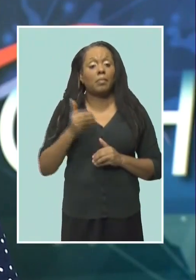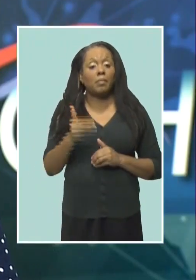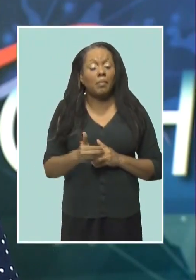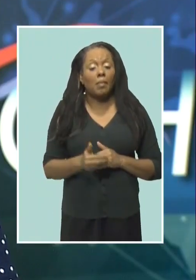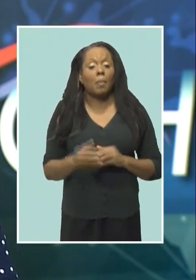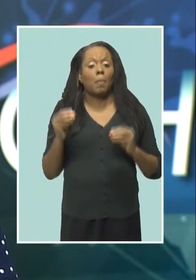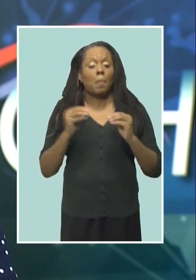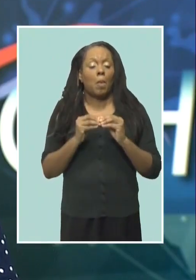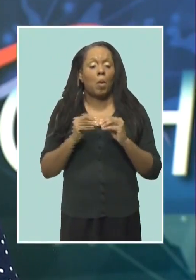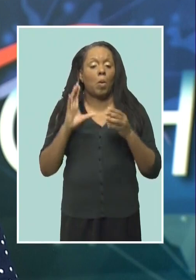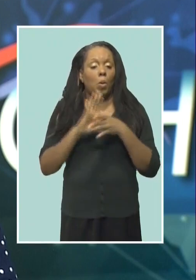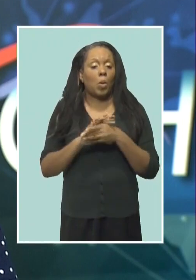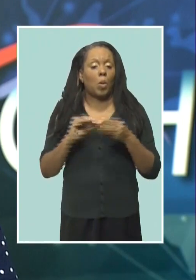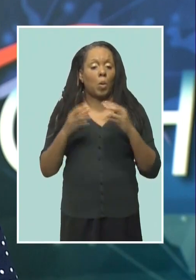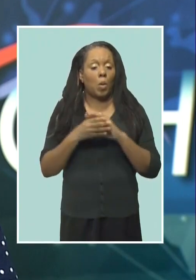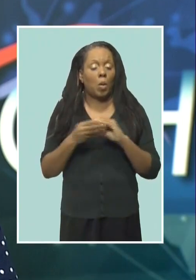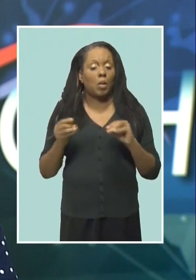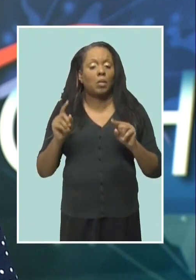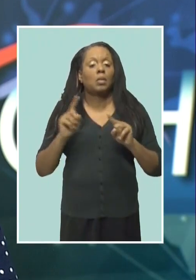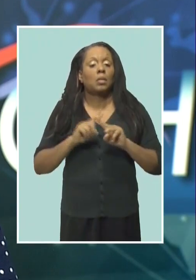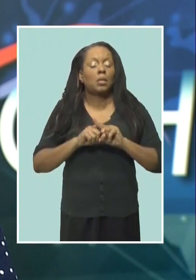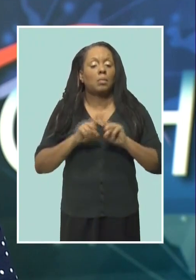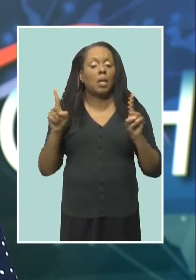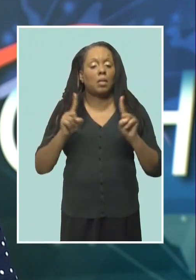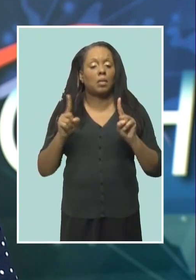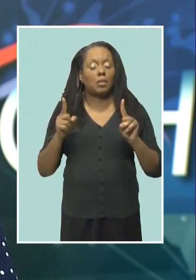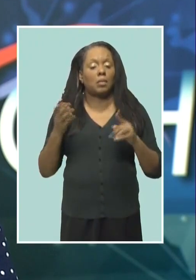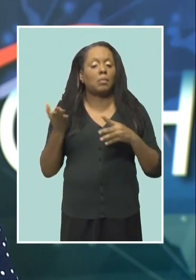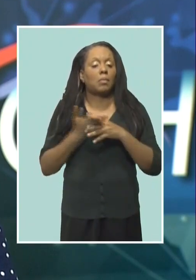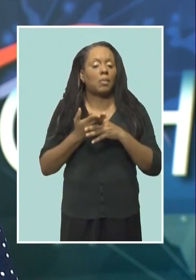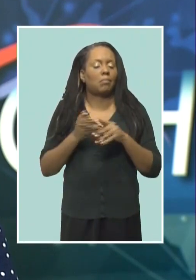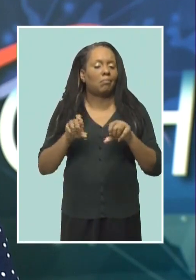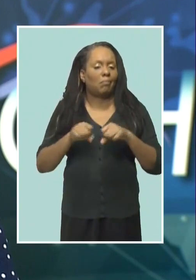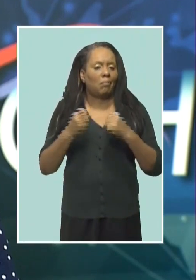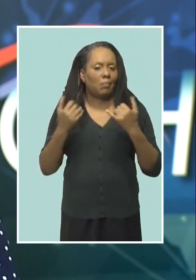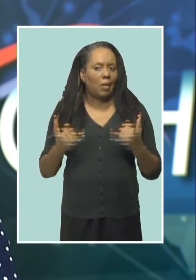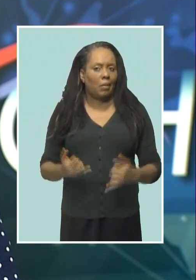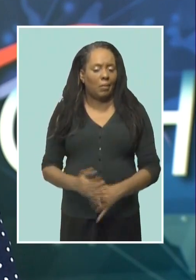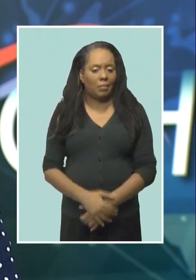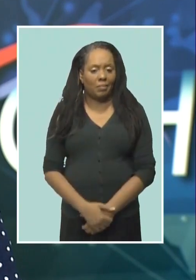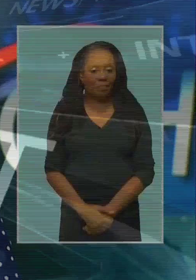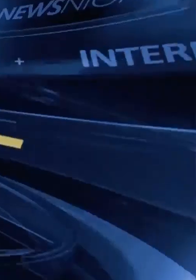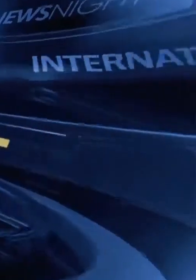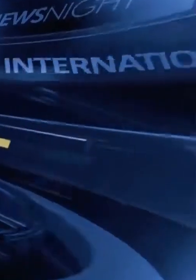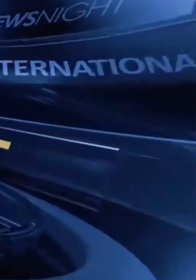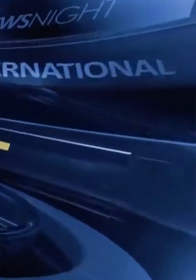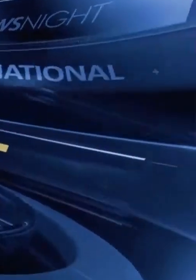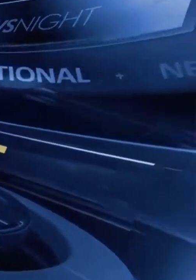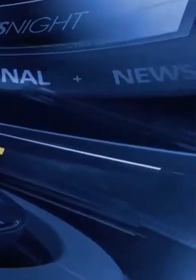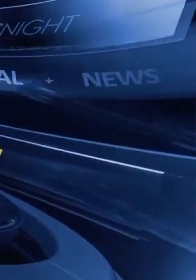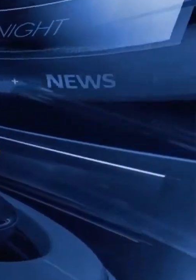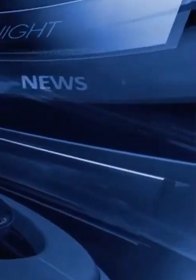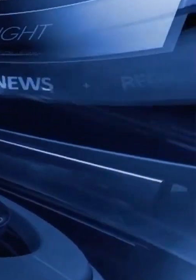Newsnight, concern about Barbados and the region's level of preparedness for climate change.